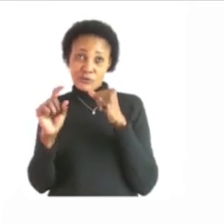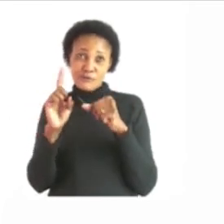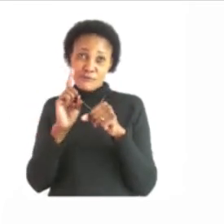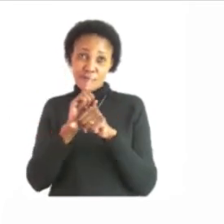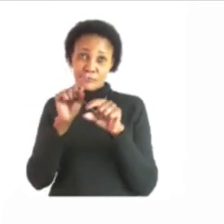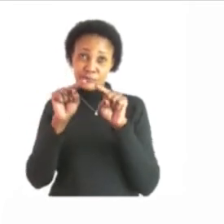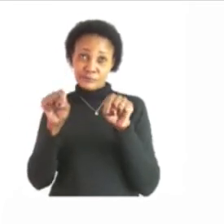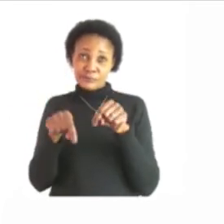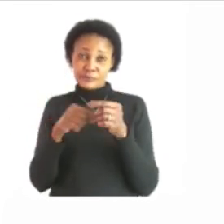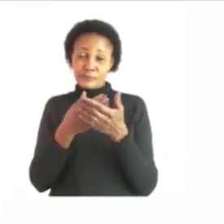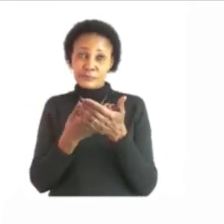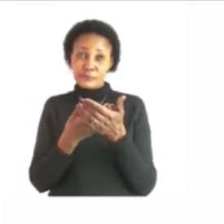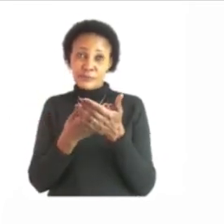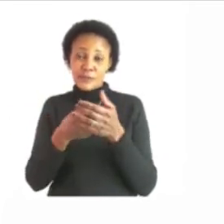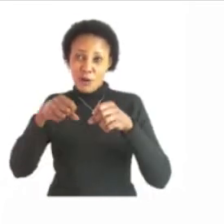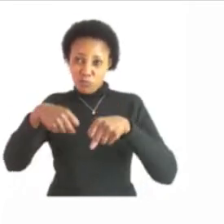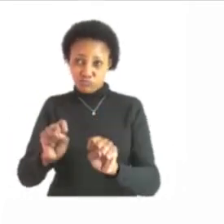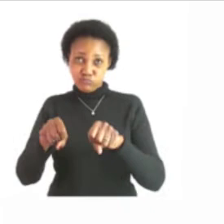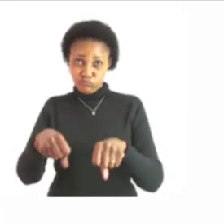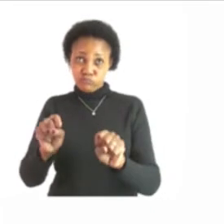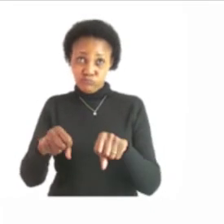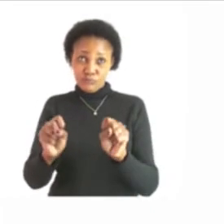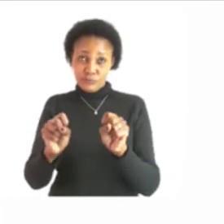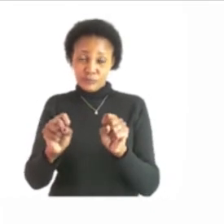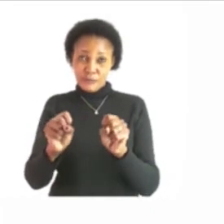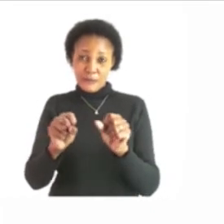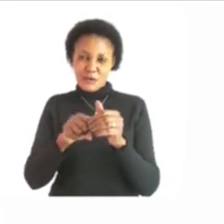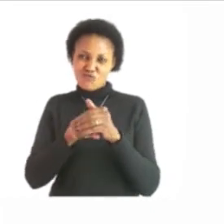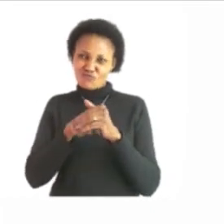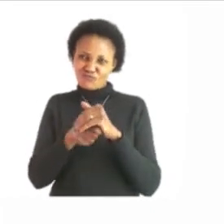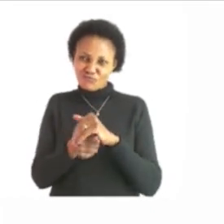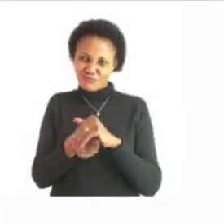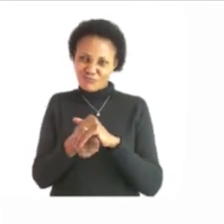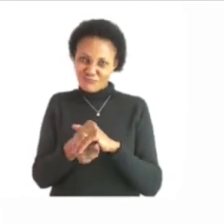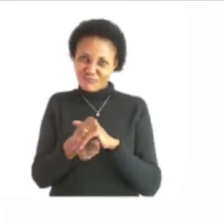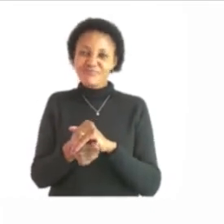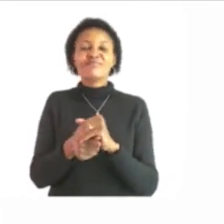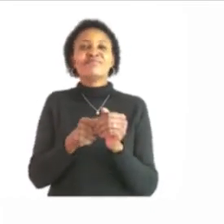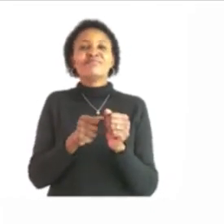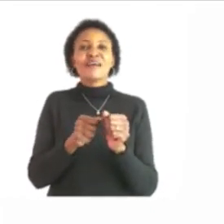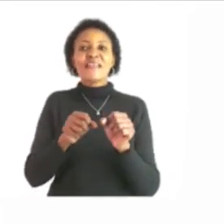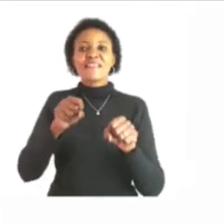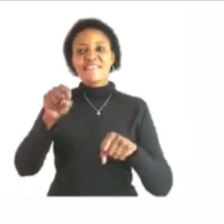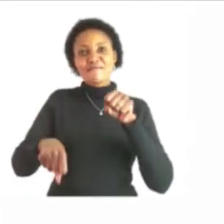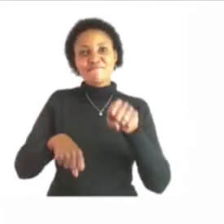picture is a motorbike. Then we have the tortoise and the bicycle.